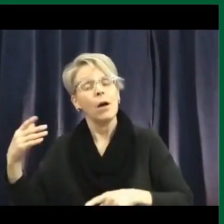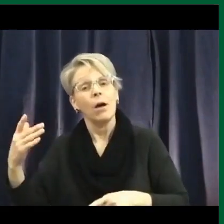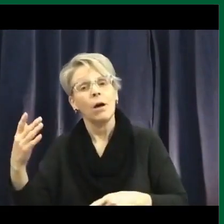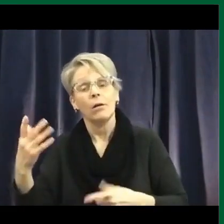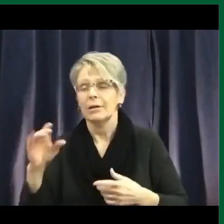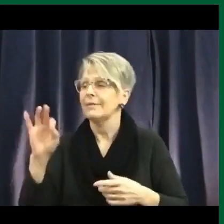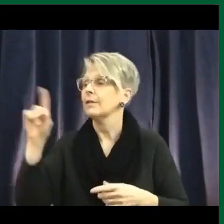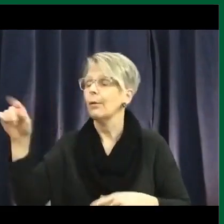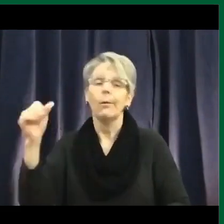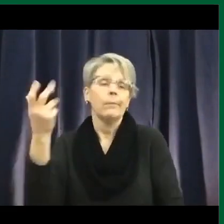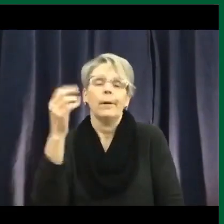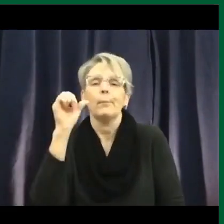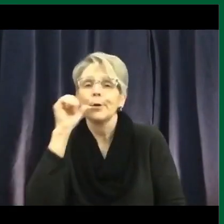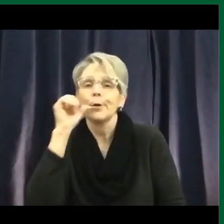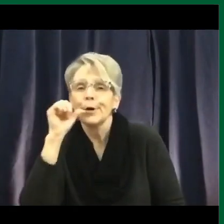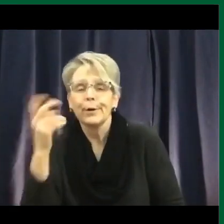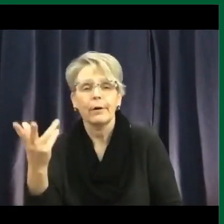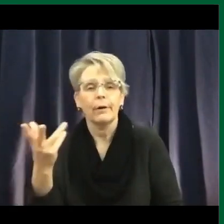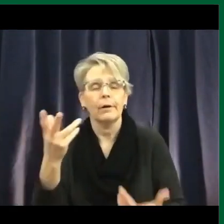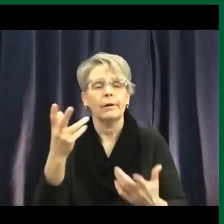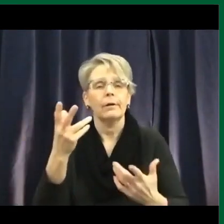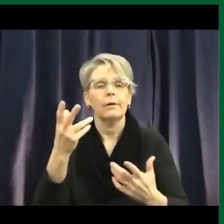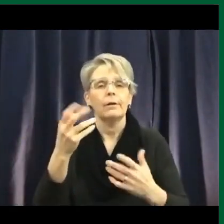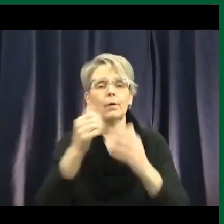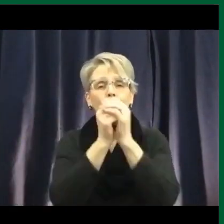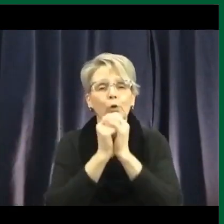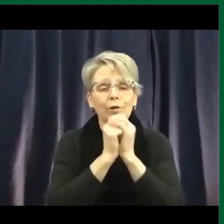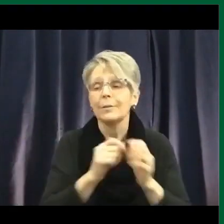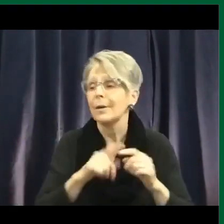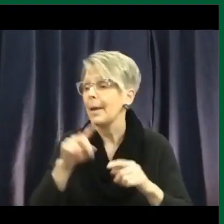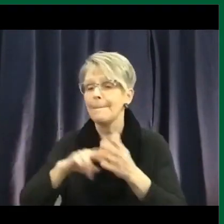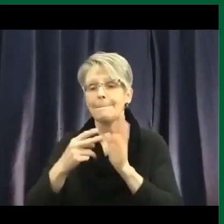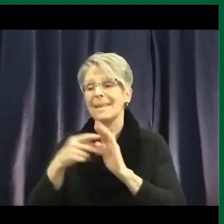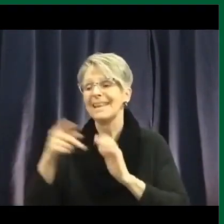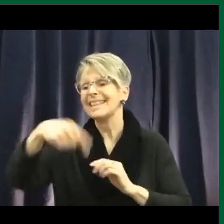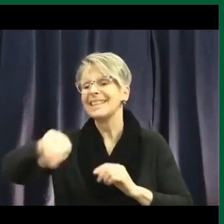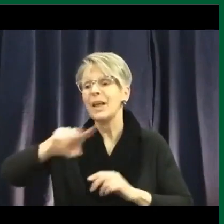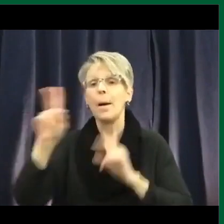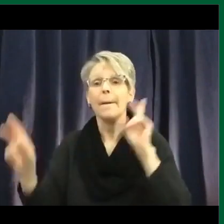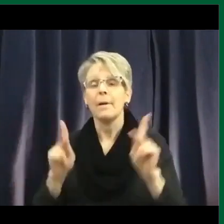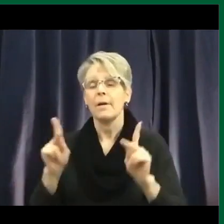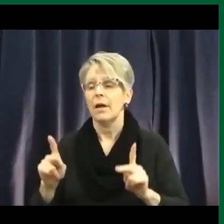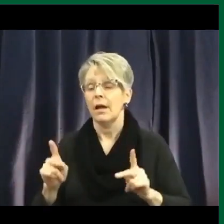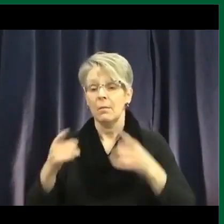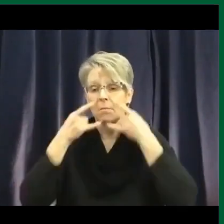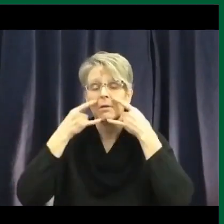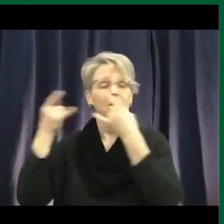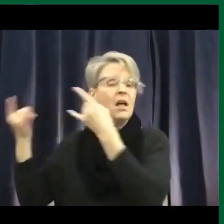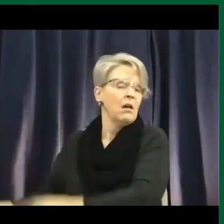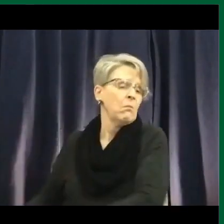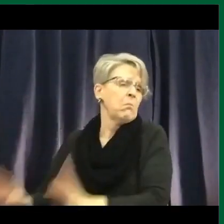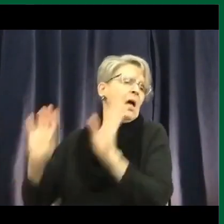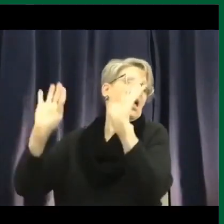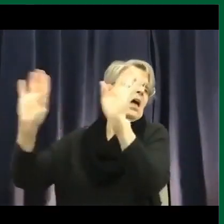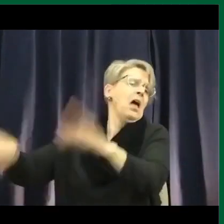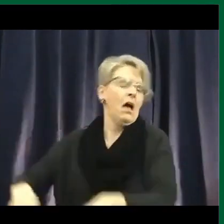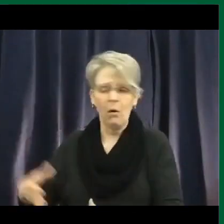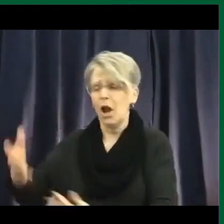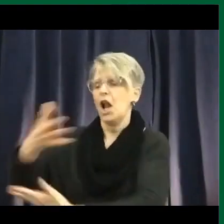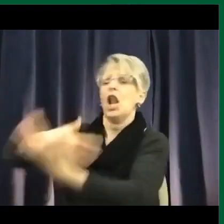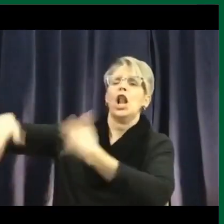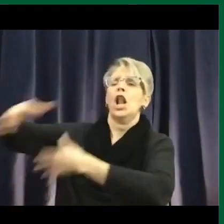of worship or other setting, where there has been flagrant non-observance of all guidelines by the organizers